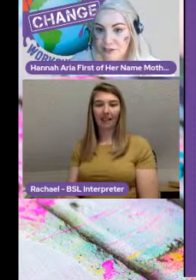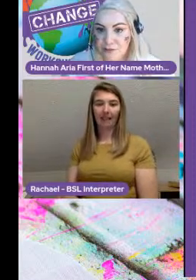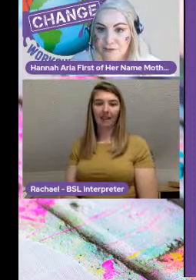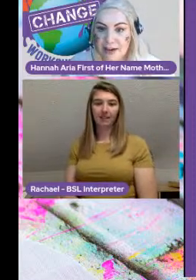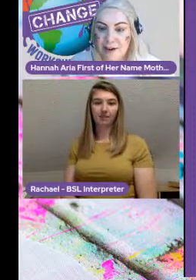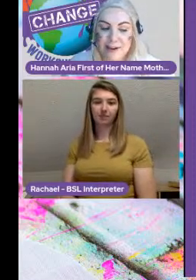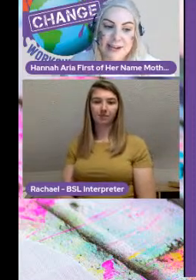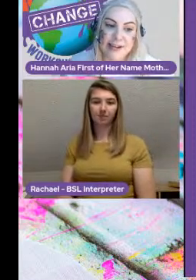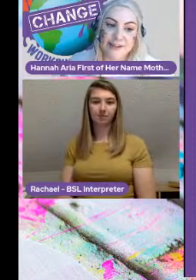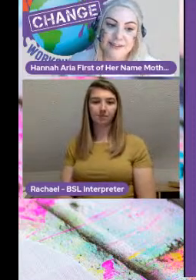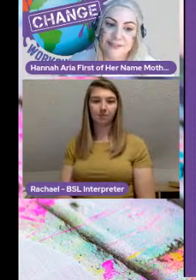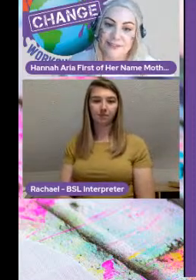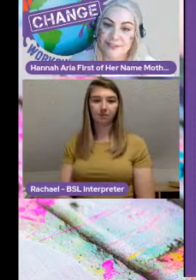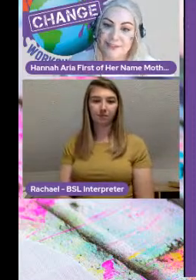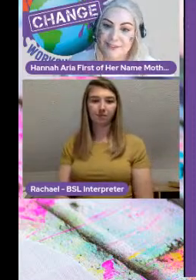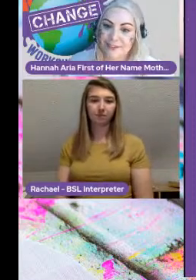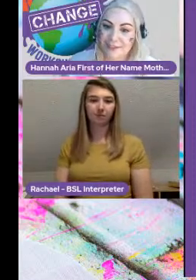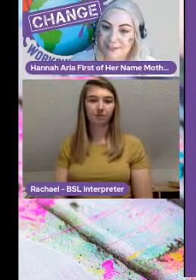Jasmine the Magical Fairy.